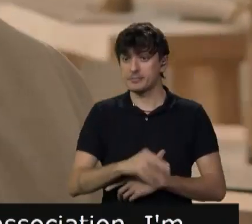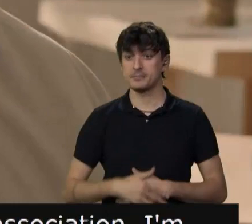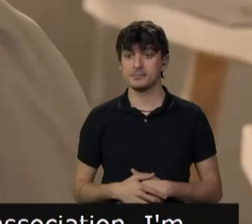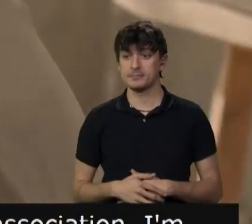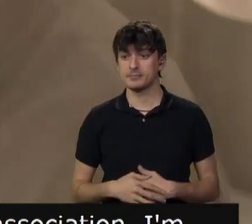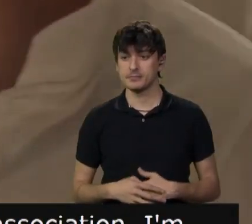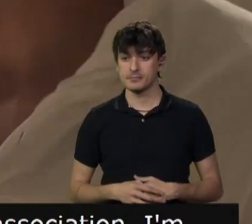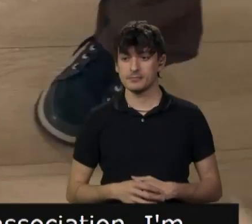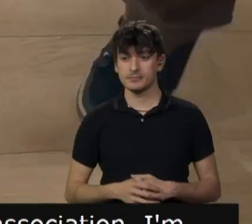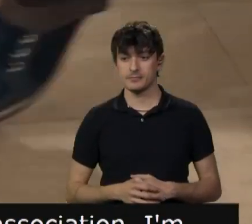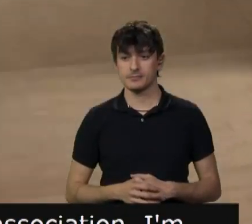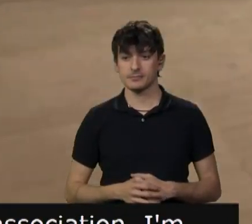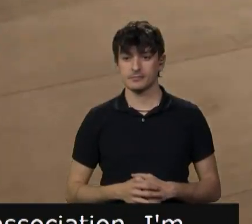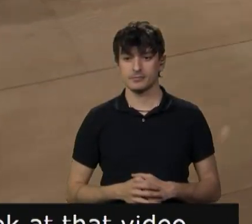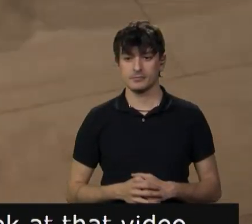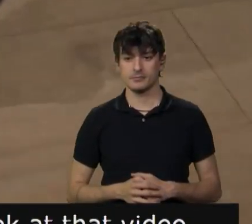now.